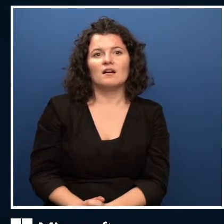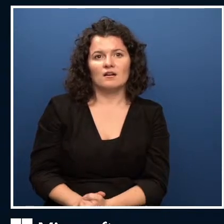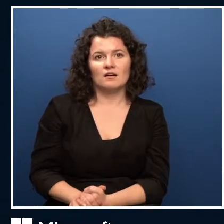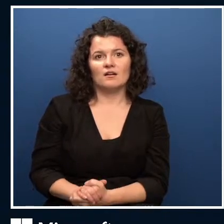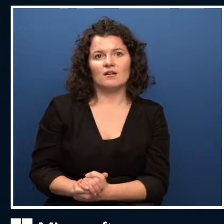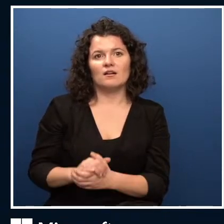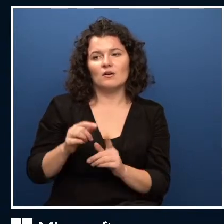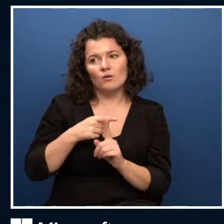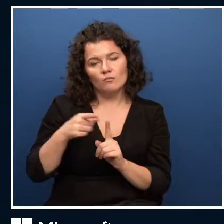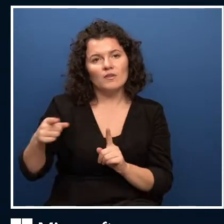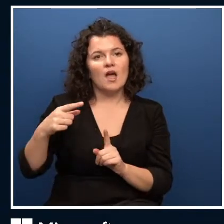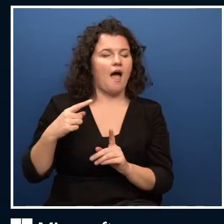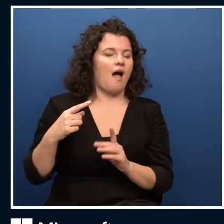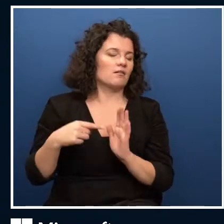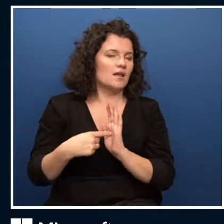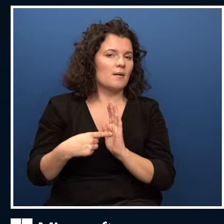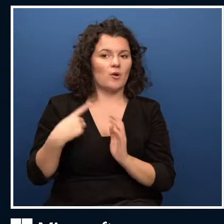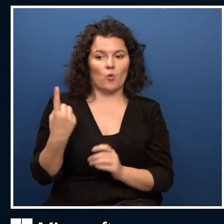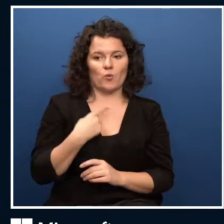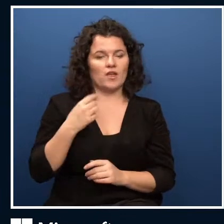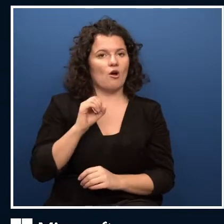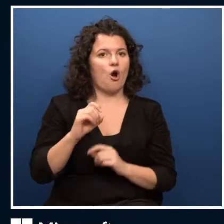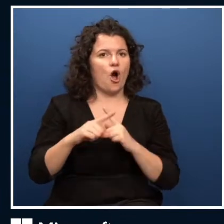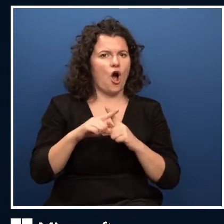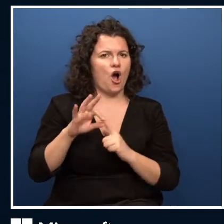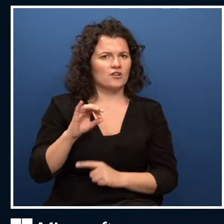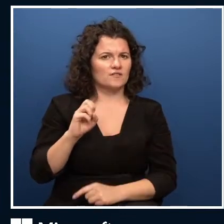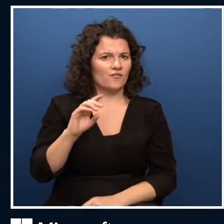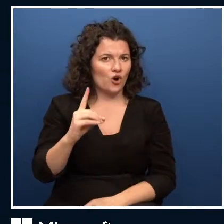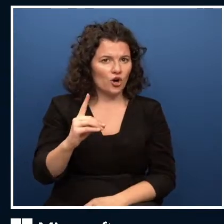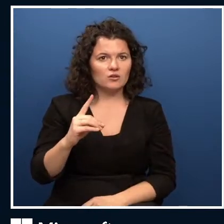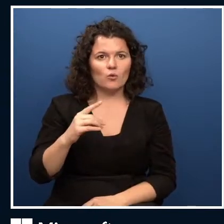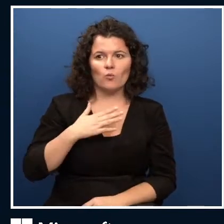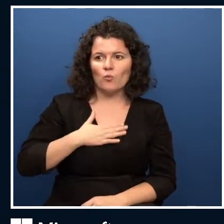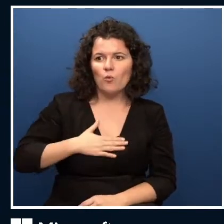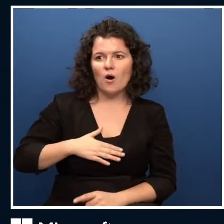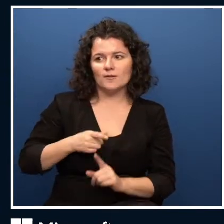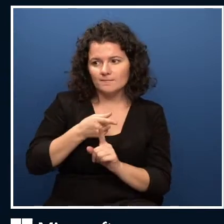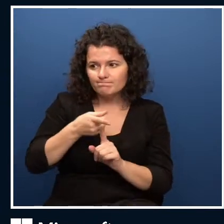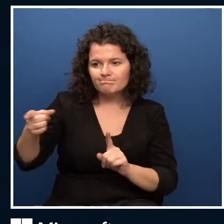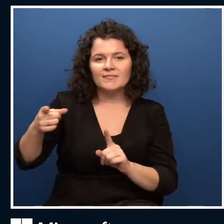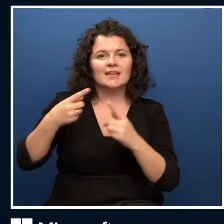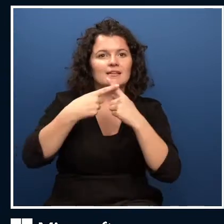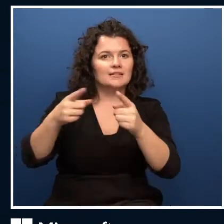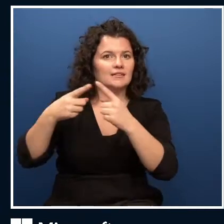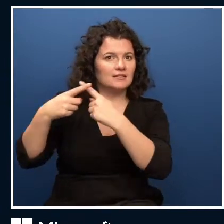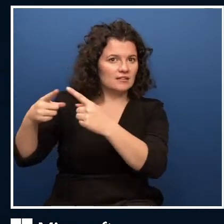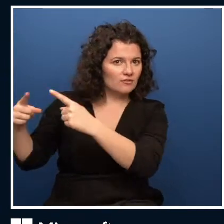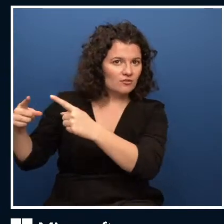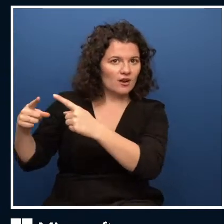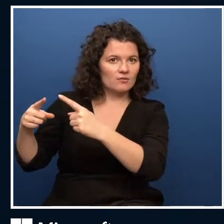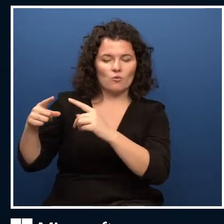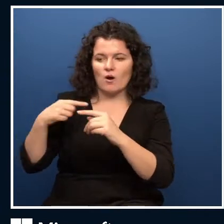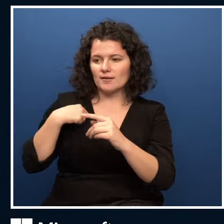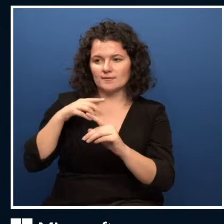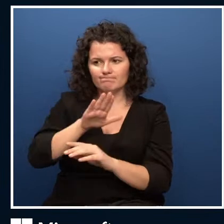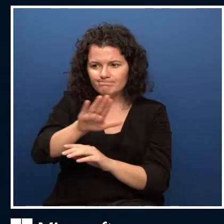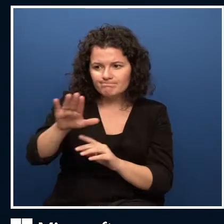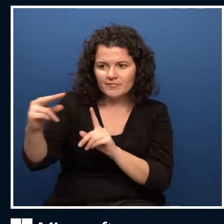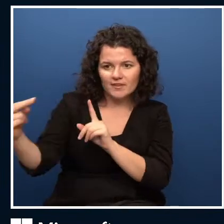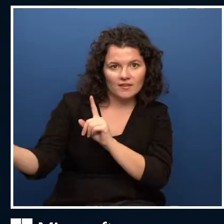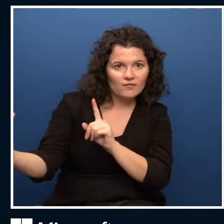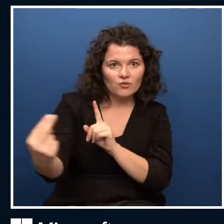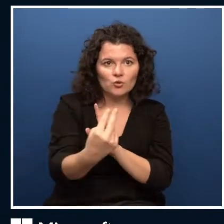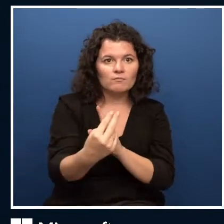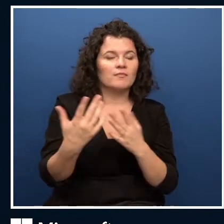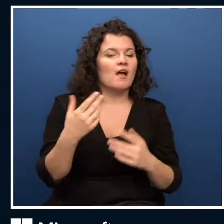that sense, and we try to get people thinking beyond just the code or just the hardware, just the software or something